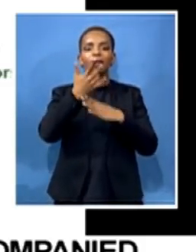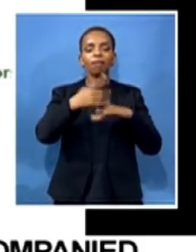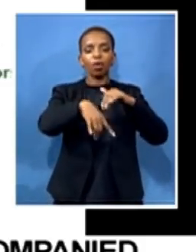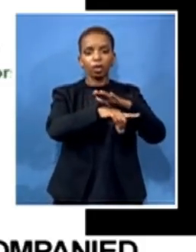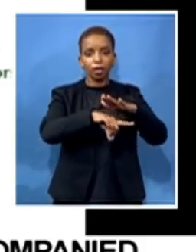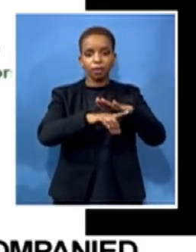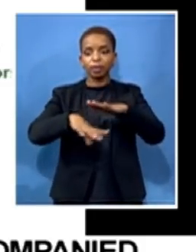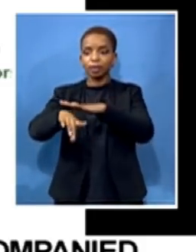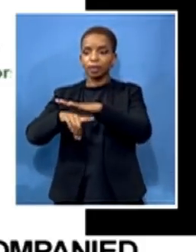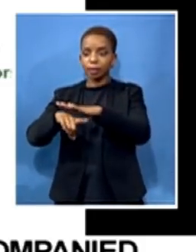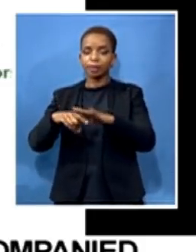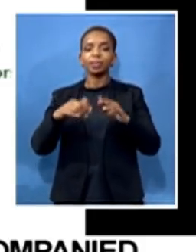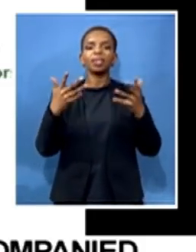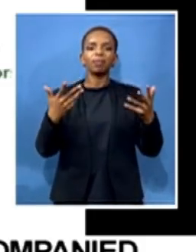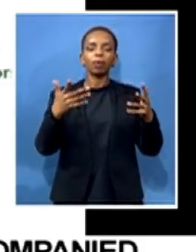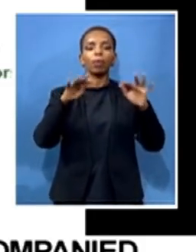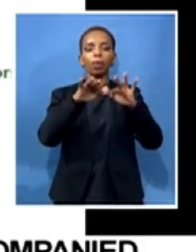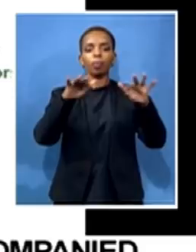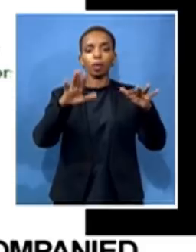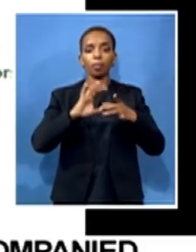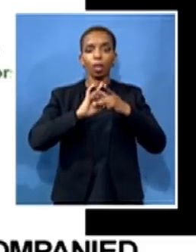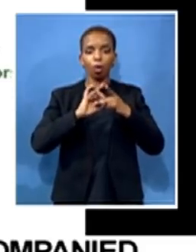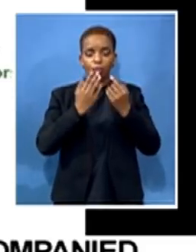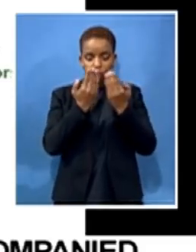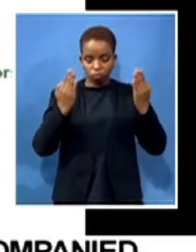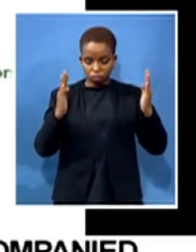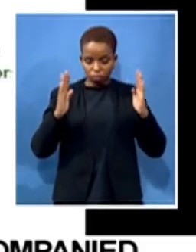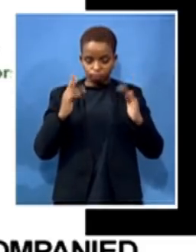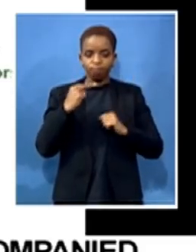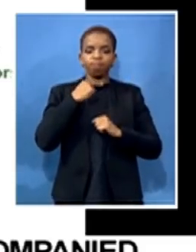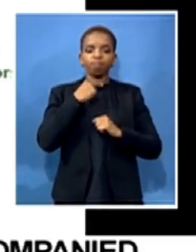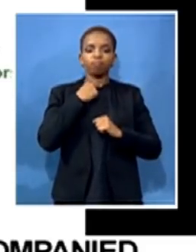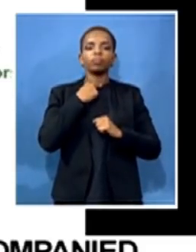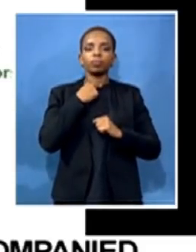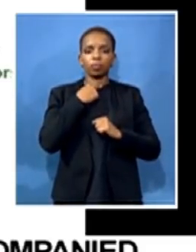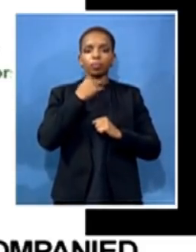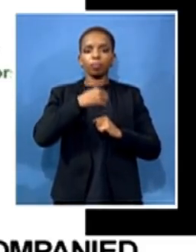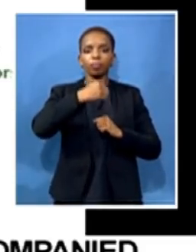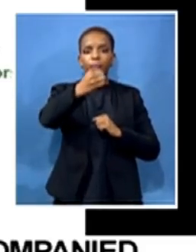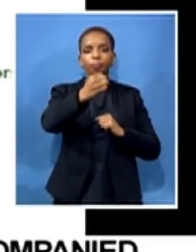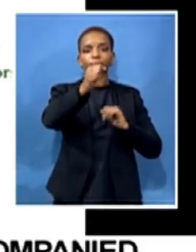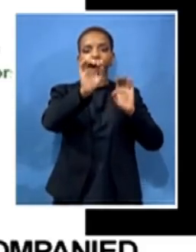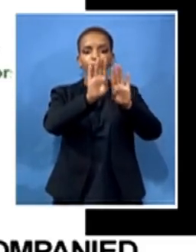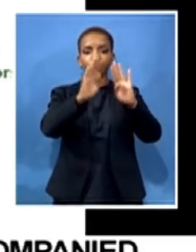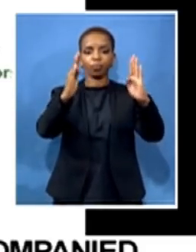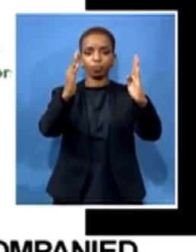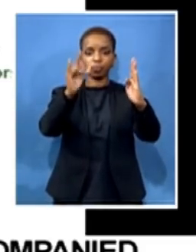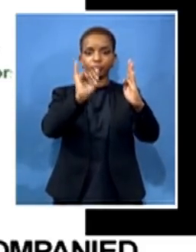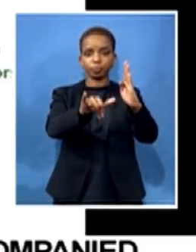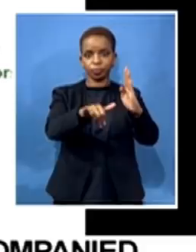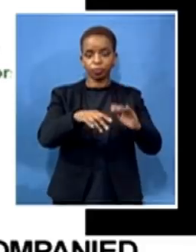home. And that work has happened and continues to